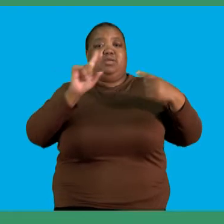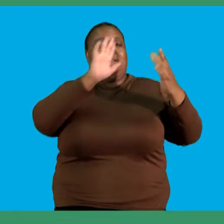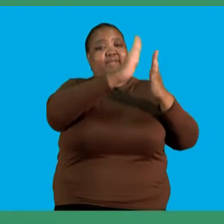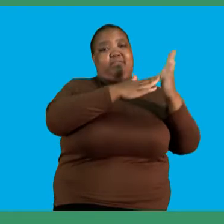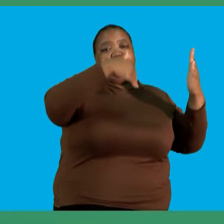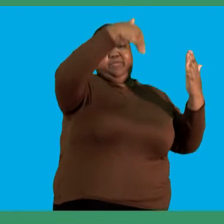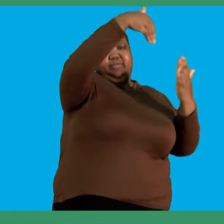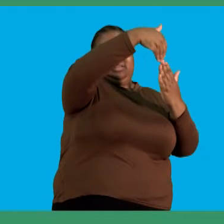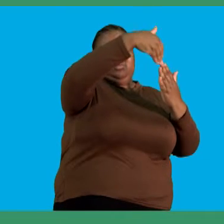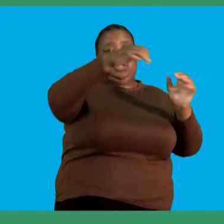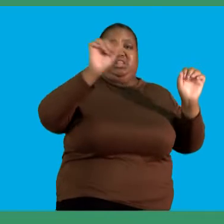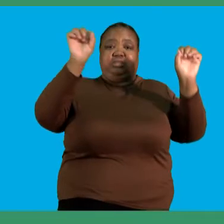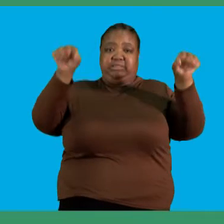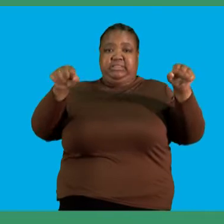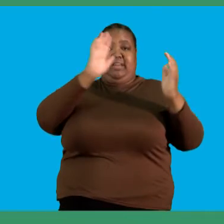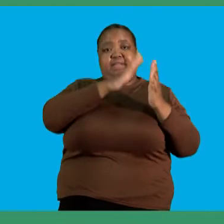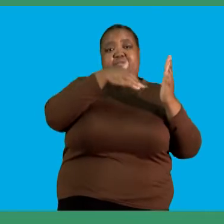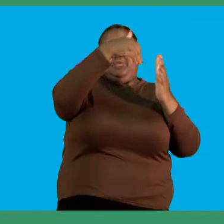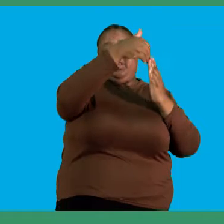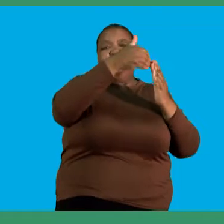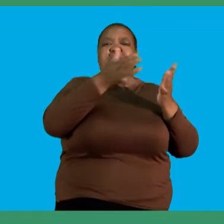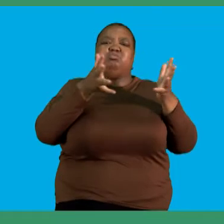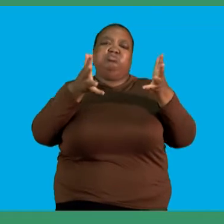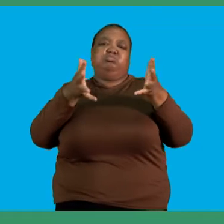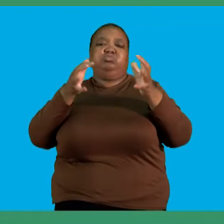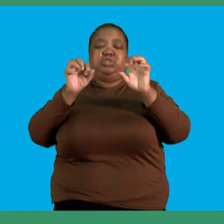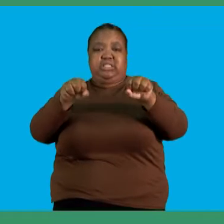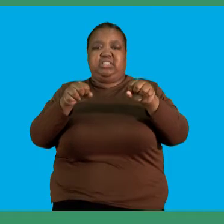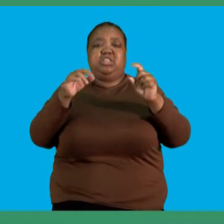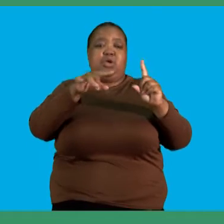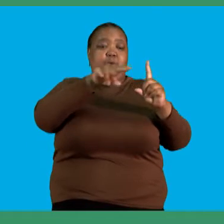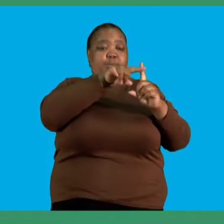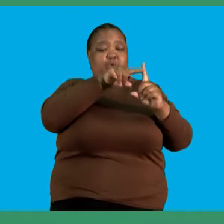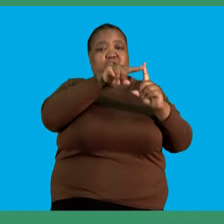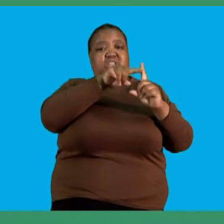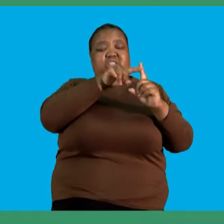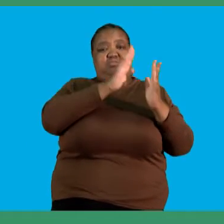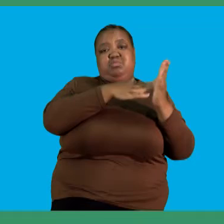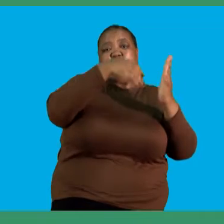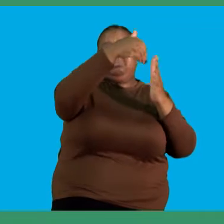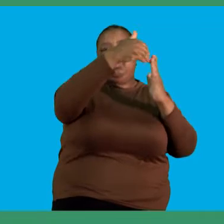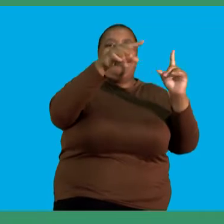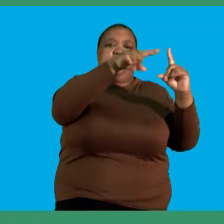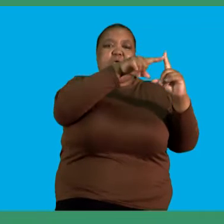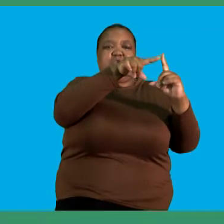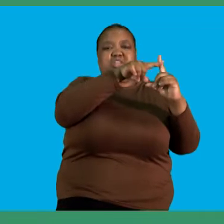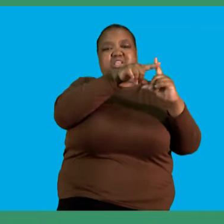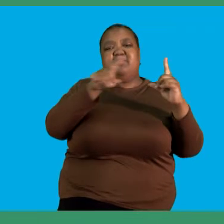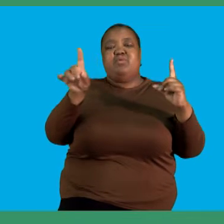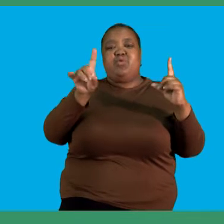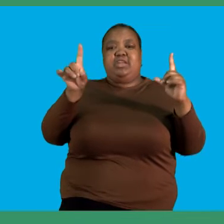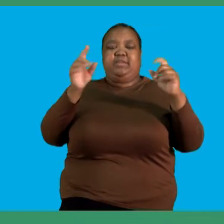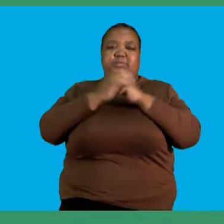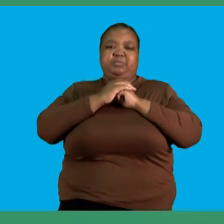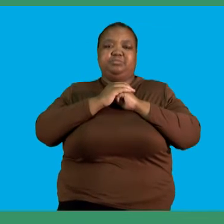first visual aid is a flip chart. This is how a flip chart looks. So when you're looking into the positives or advantages of a